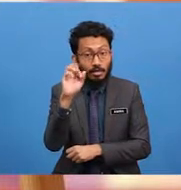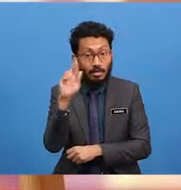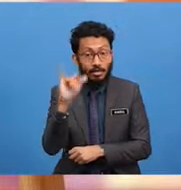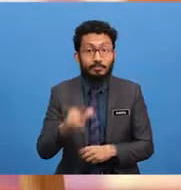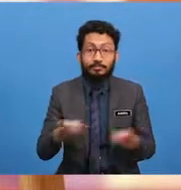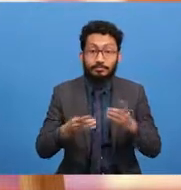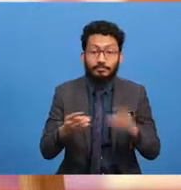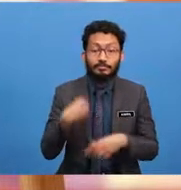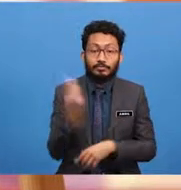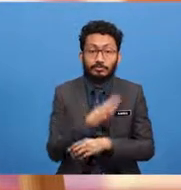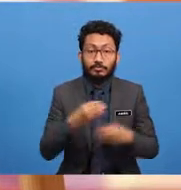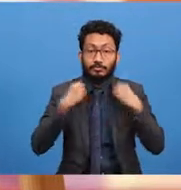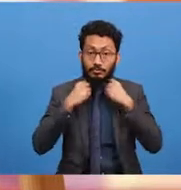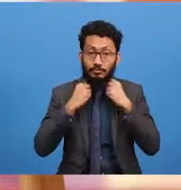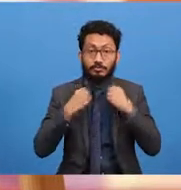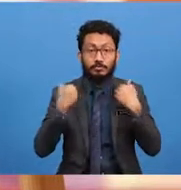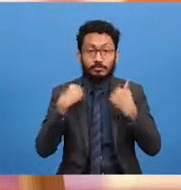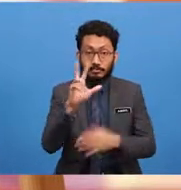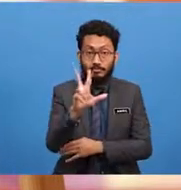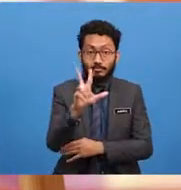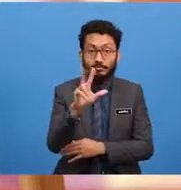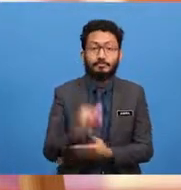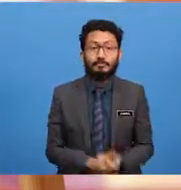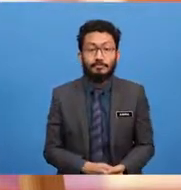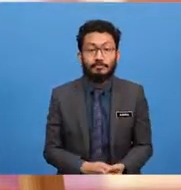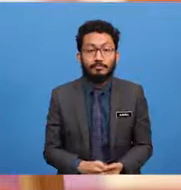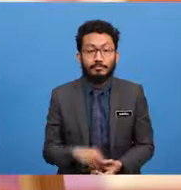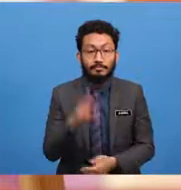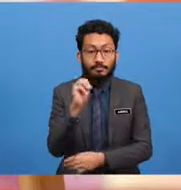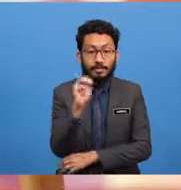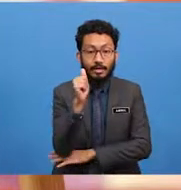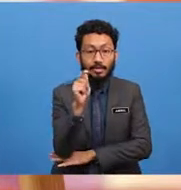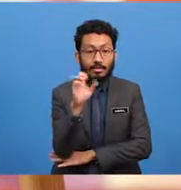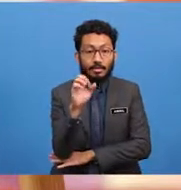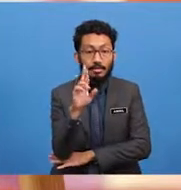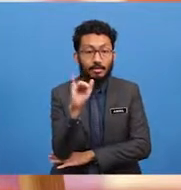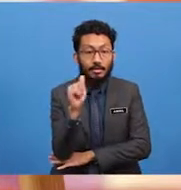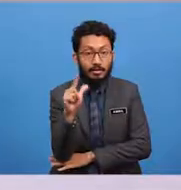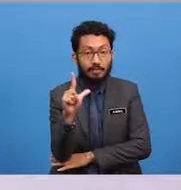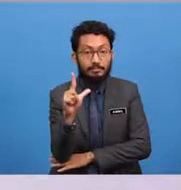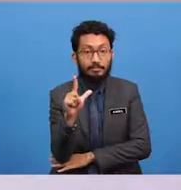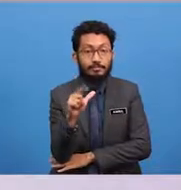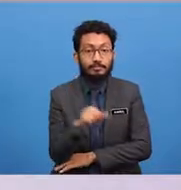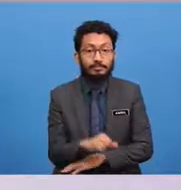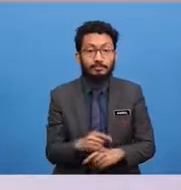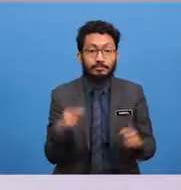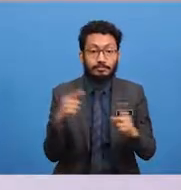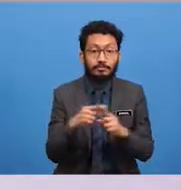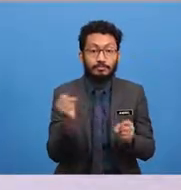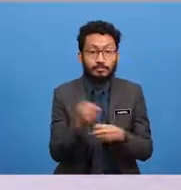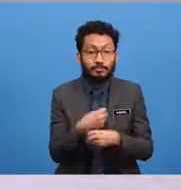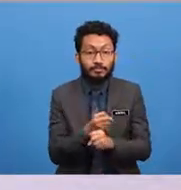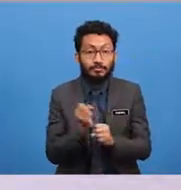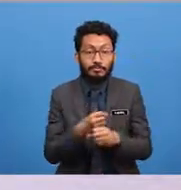There are three main materials that we usually use to make clothes. The first one